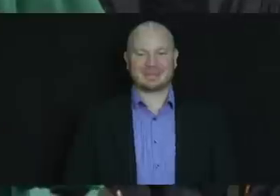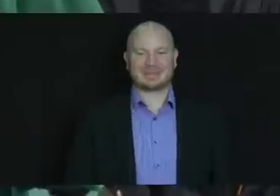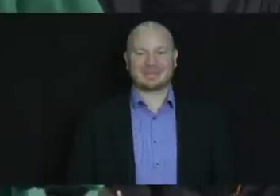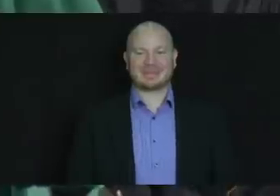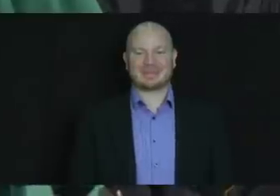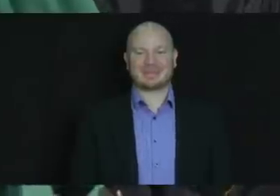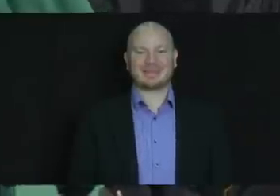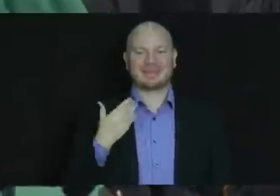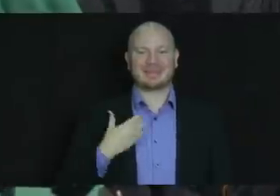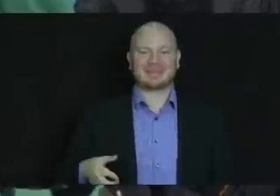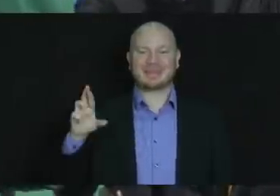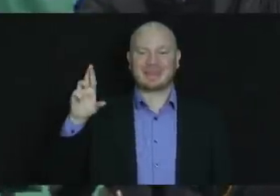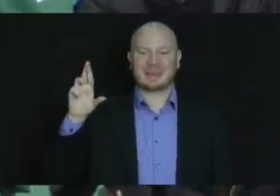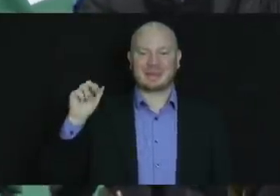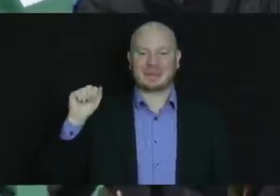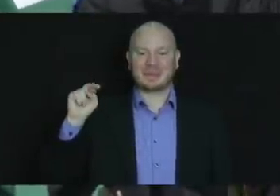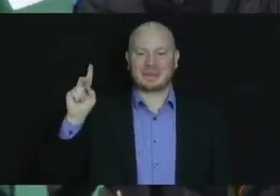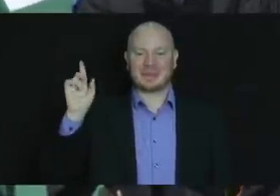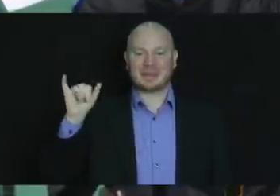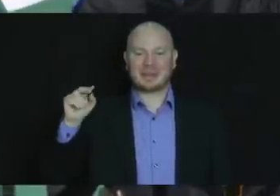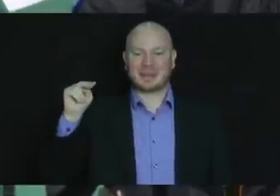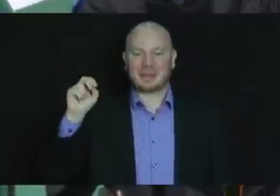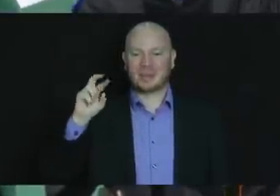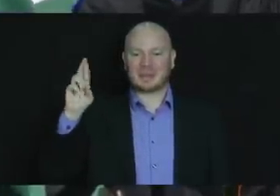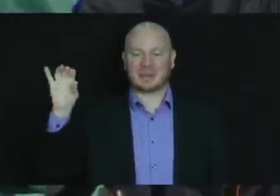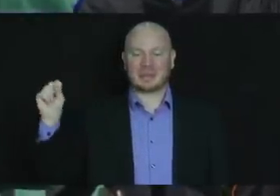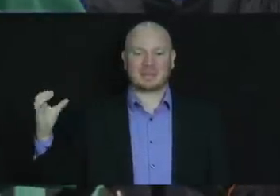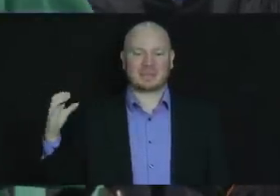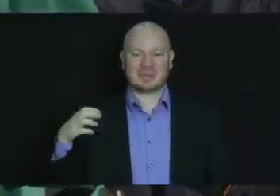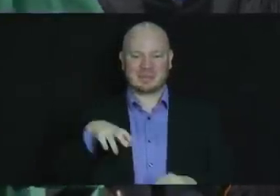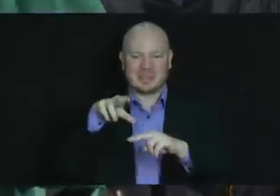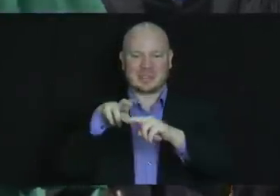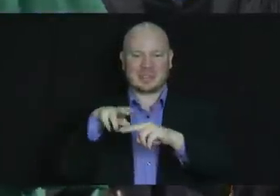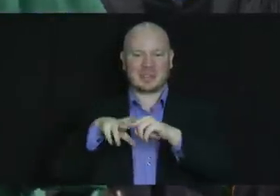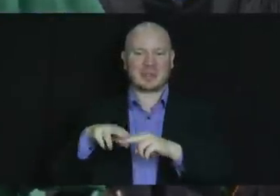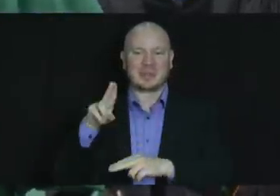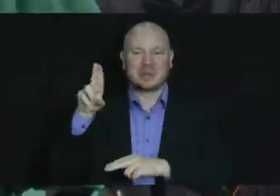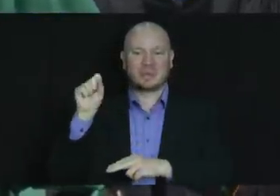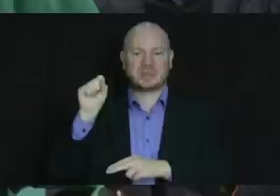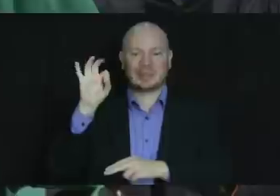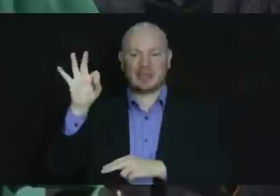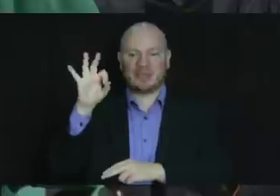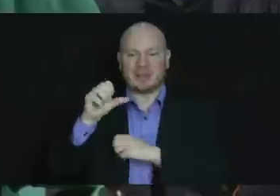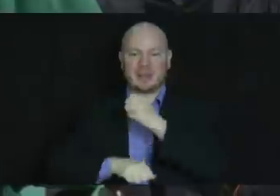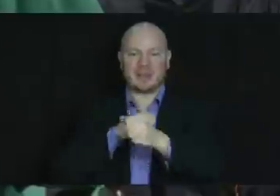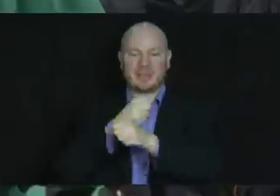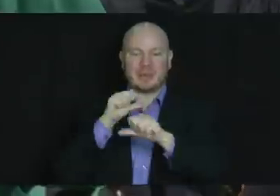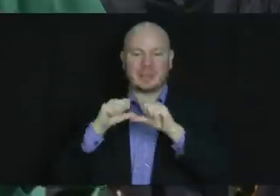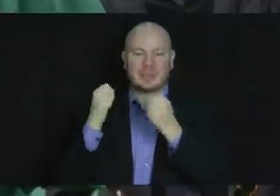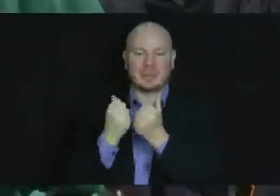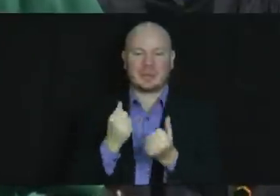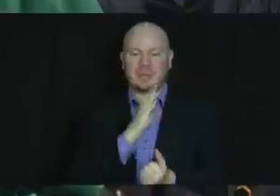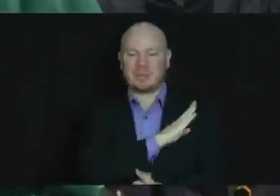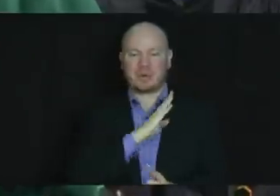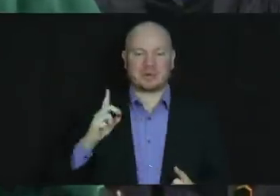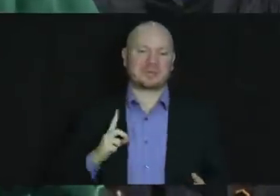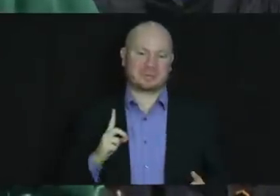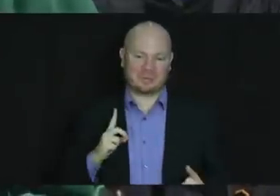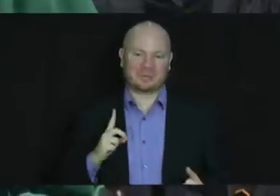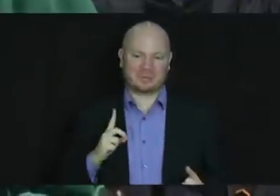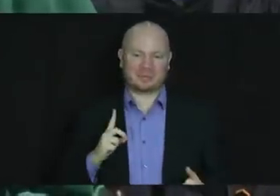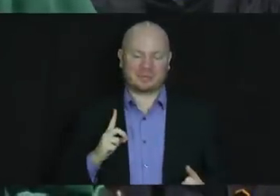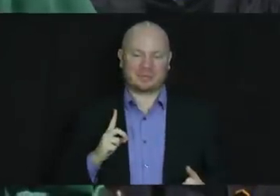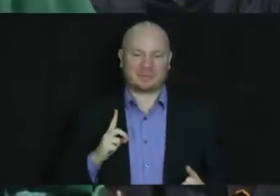I'm Randy Norris, the chair of the USF Alumni Association Board of Directors. And on behalf of